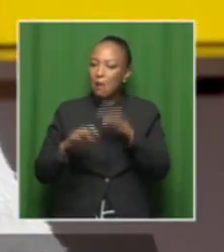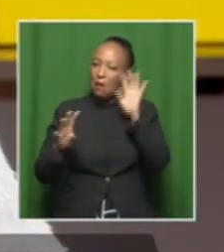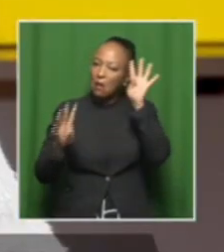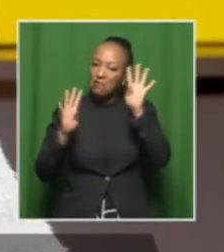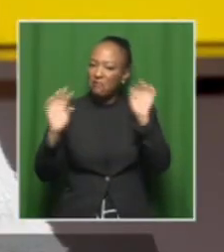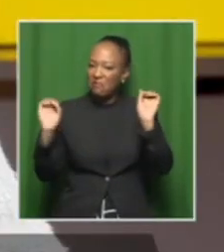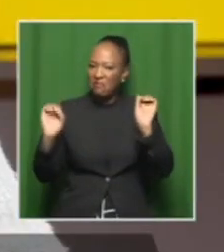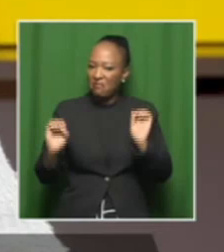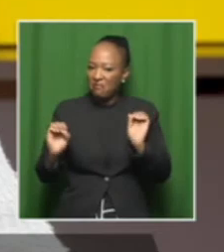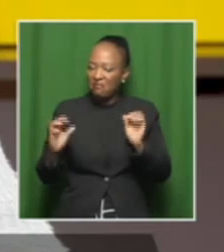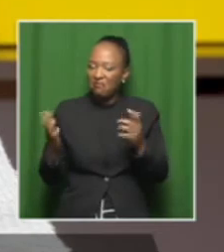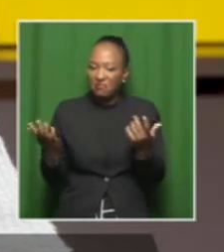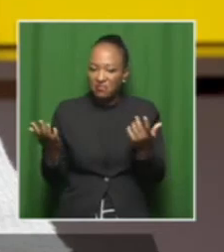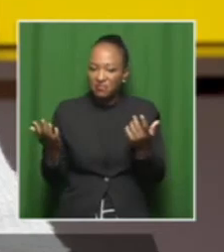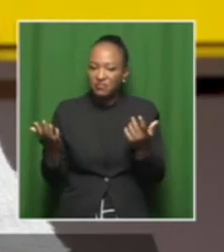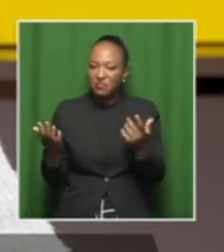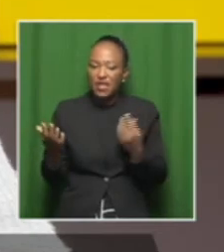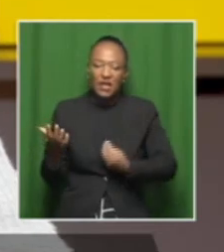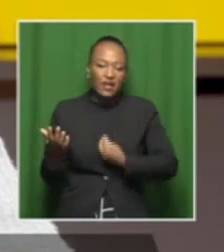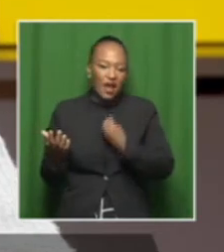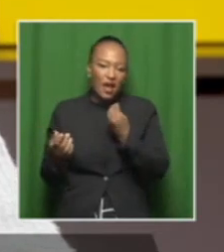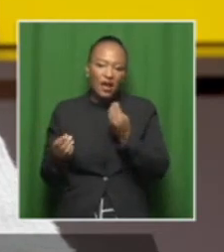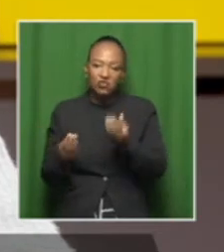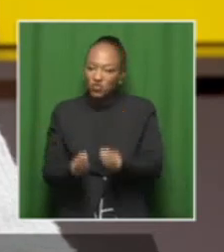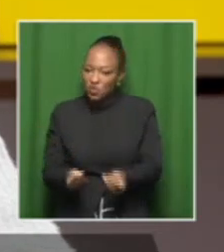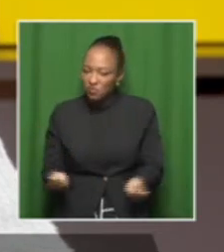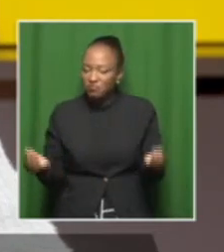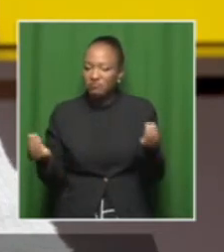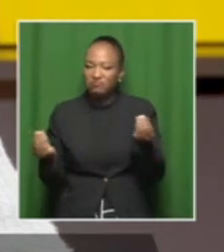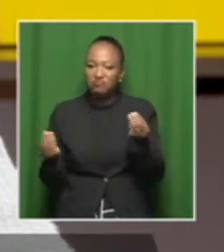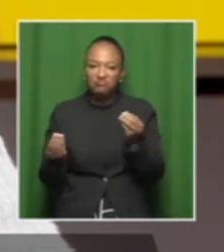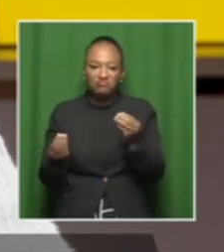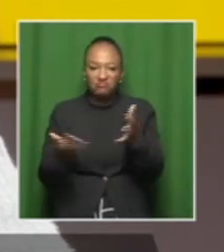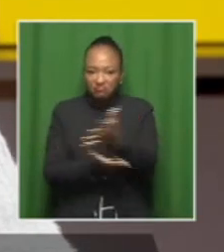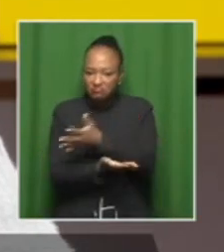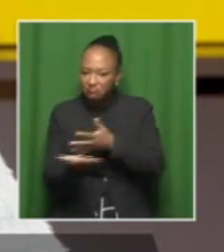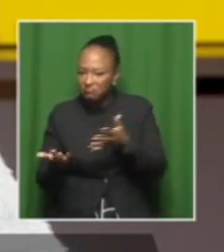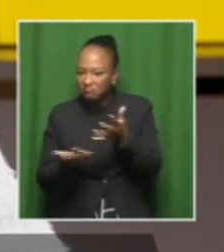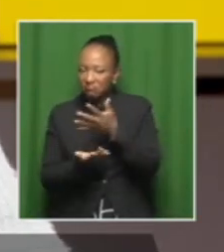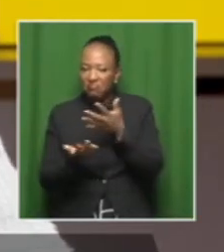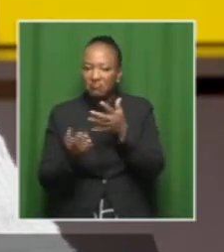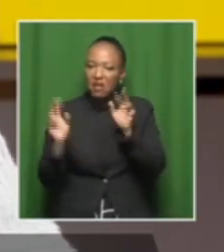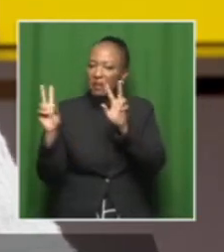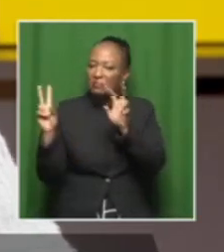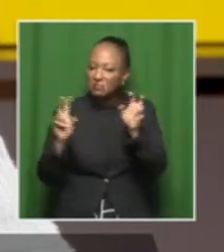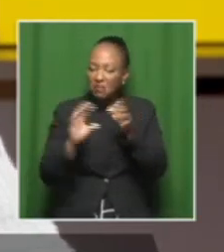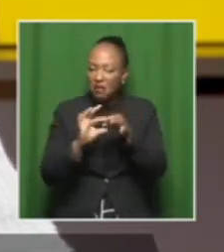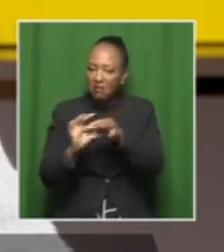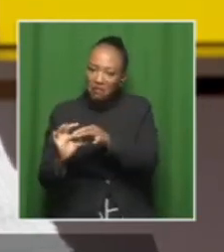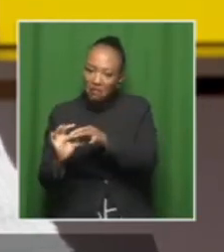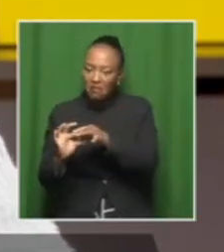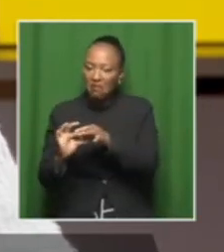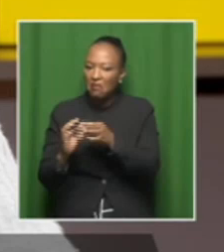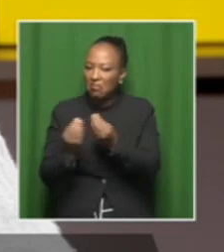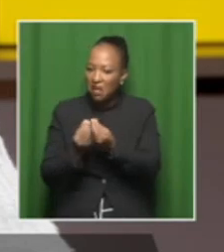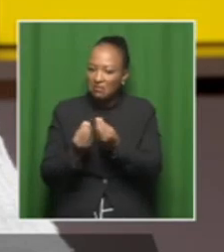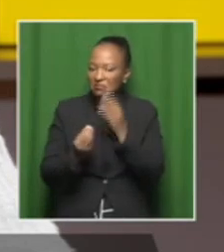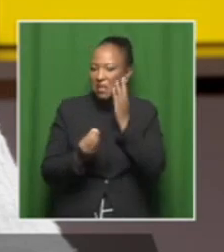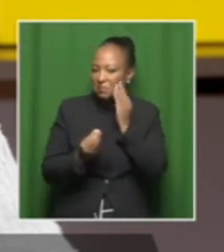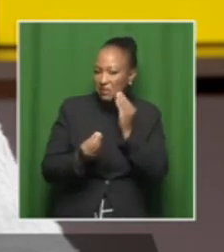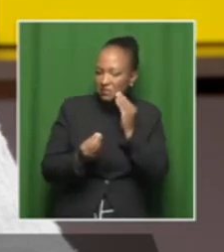Just young kids having chats about relatable topics, the struggles that we go through in